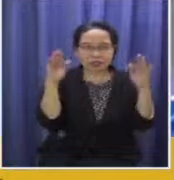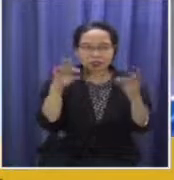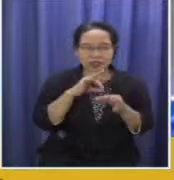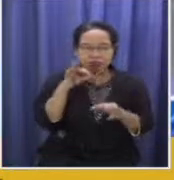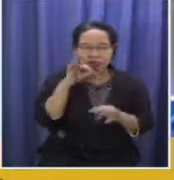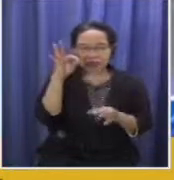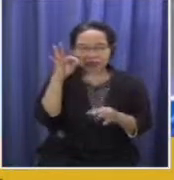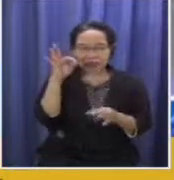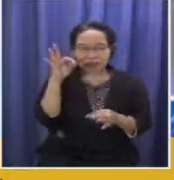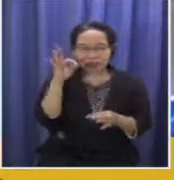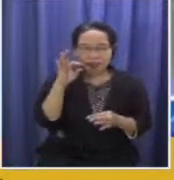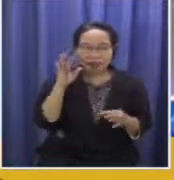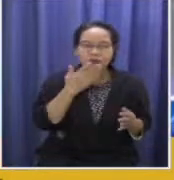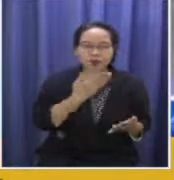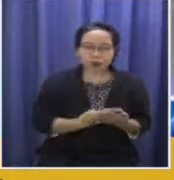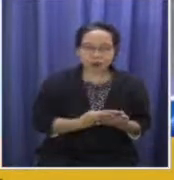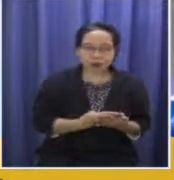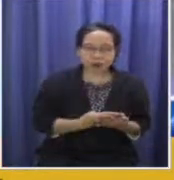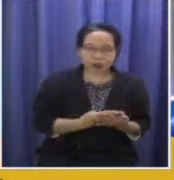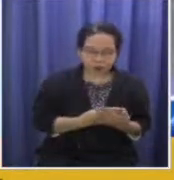spirit. That is confirmed.